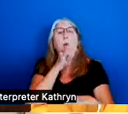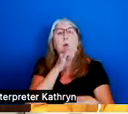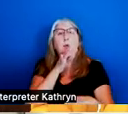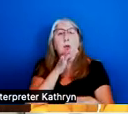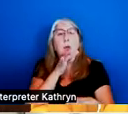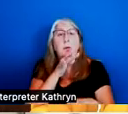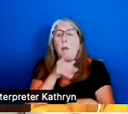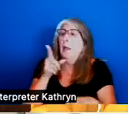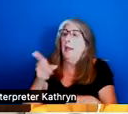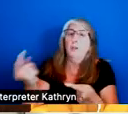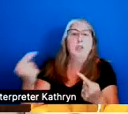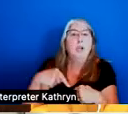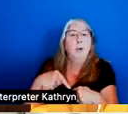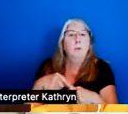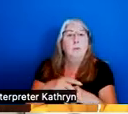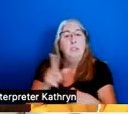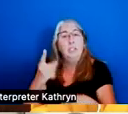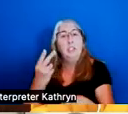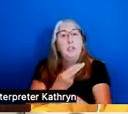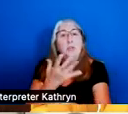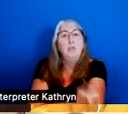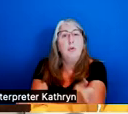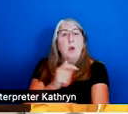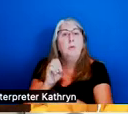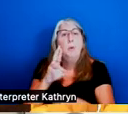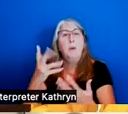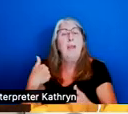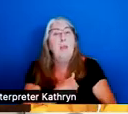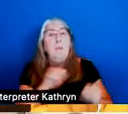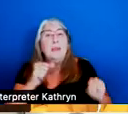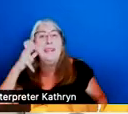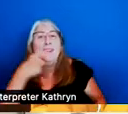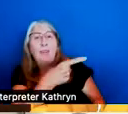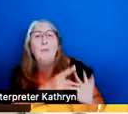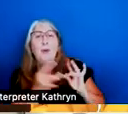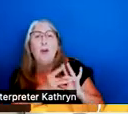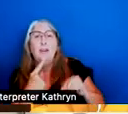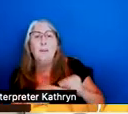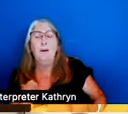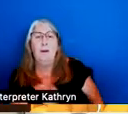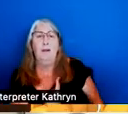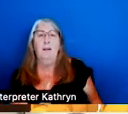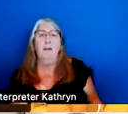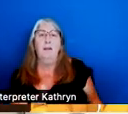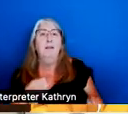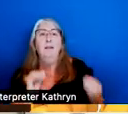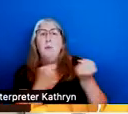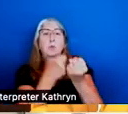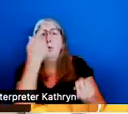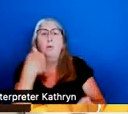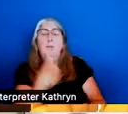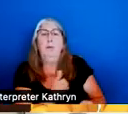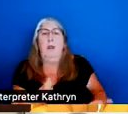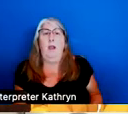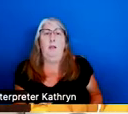she comes, is she using drugs or what? And we can hear what they're talking. So there's no support for